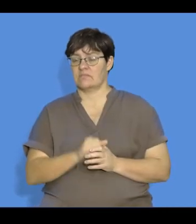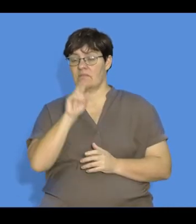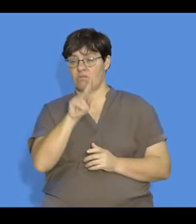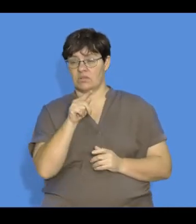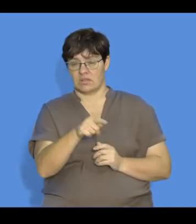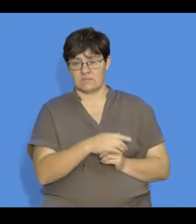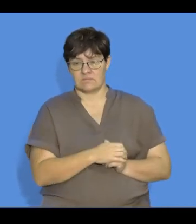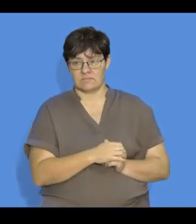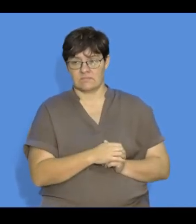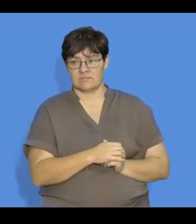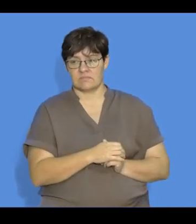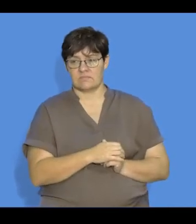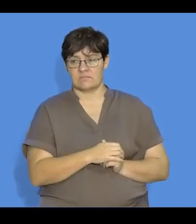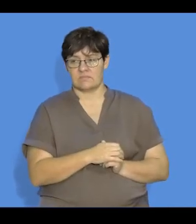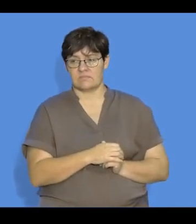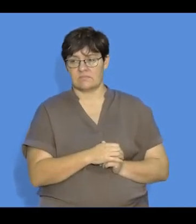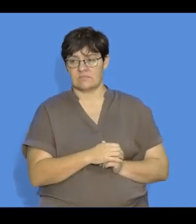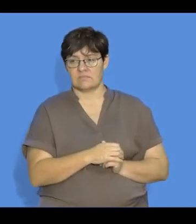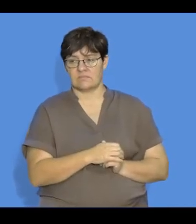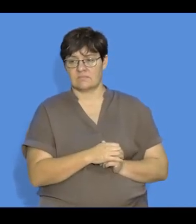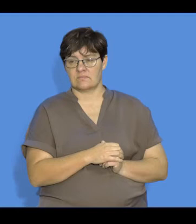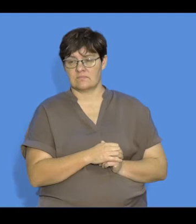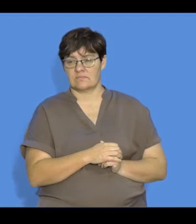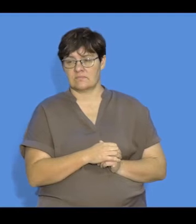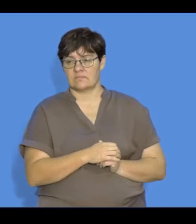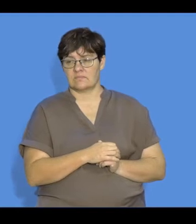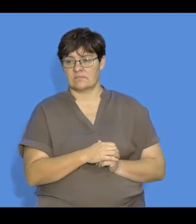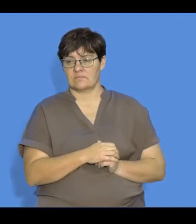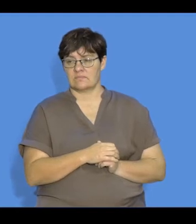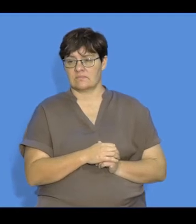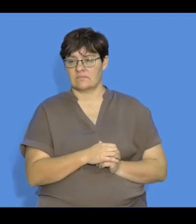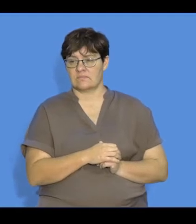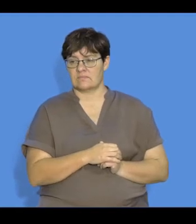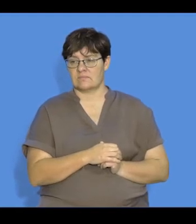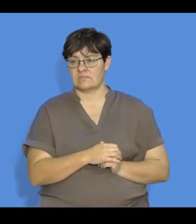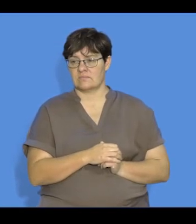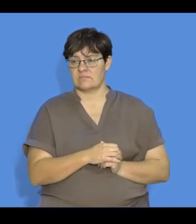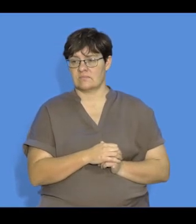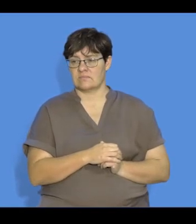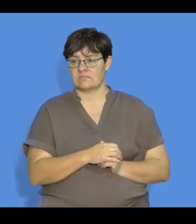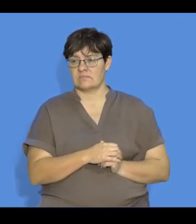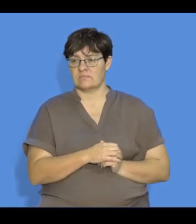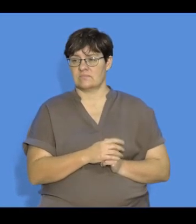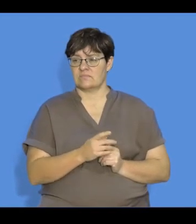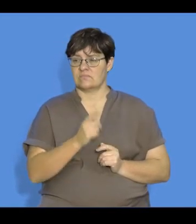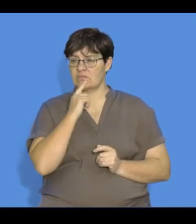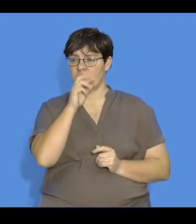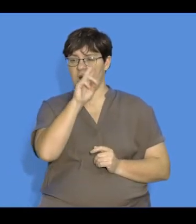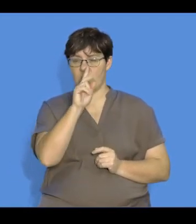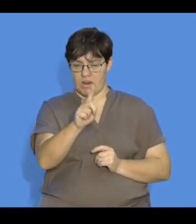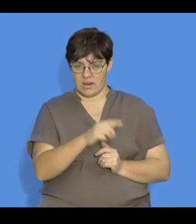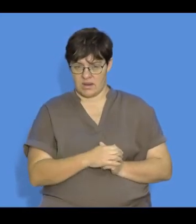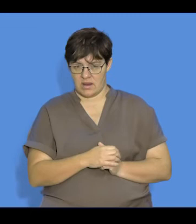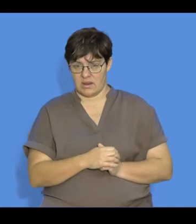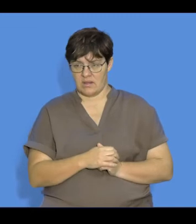And then again, voltage across, let's call that, just to be consistent, the top one, let's